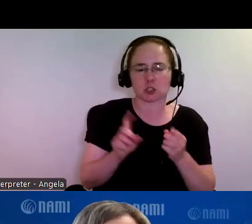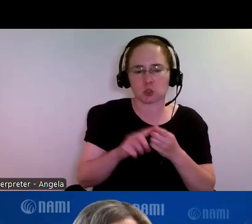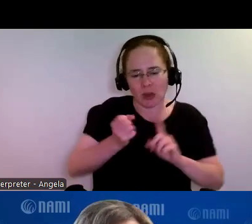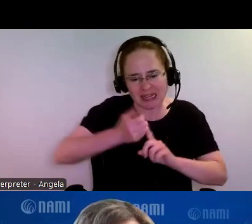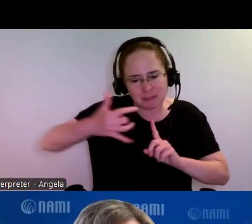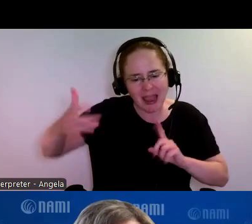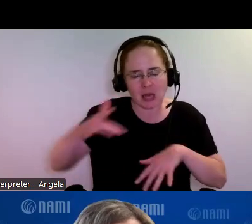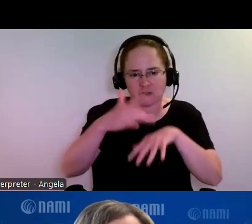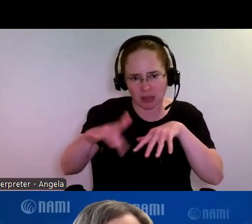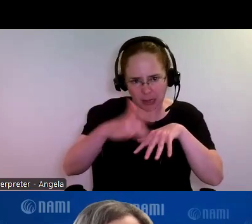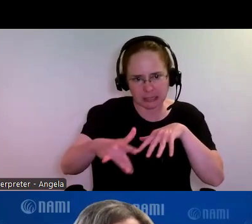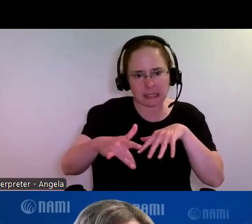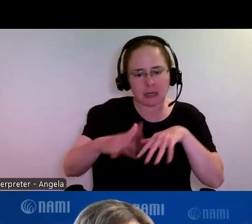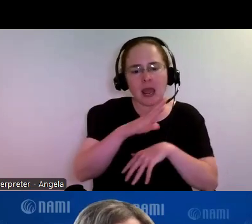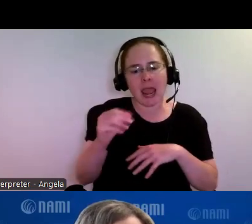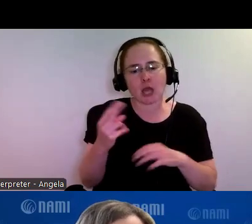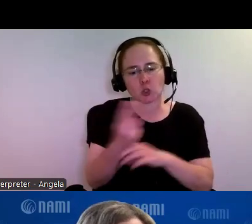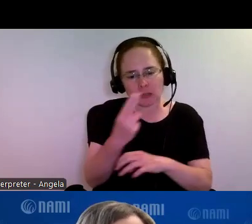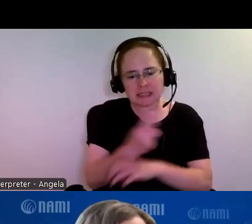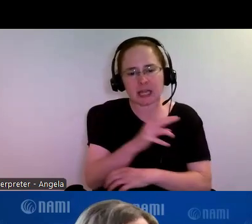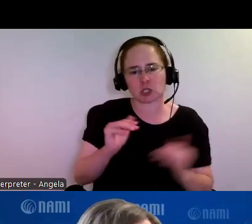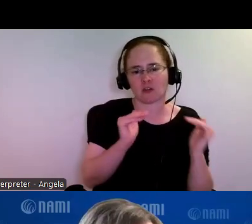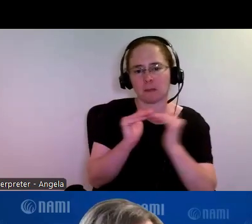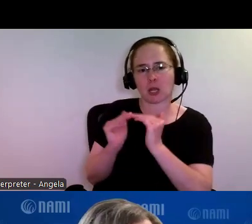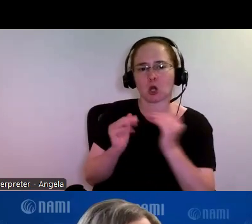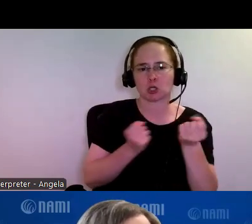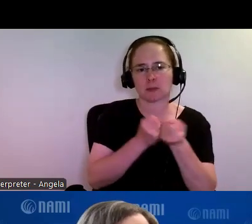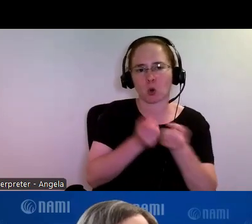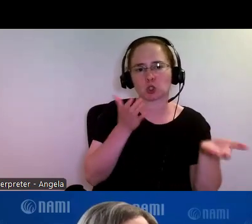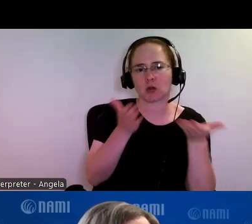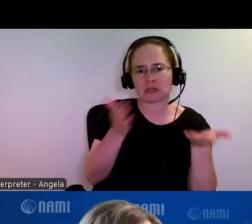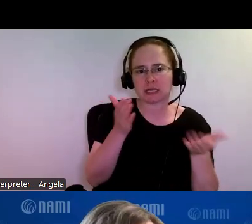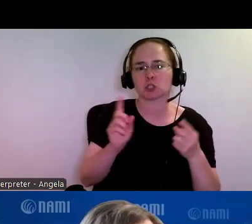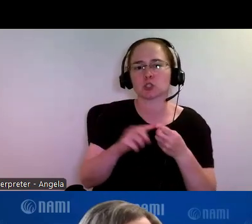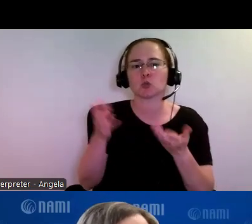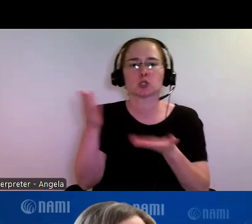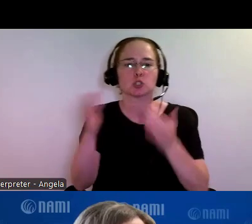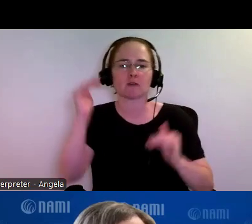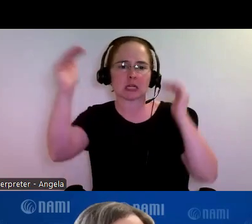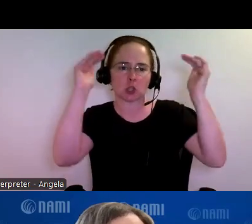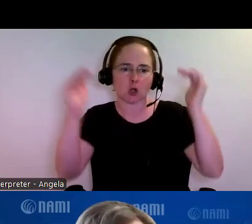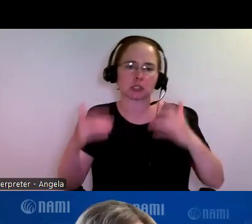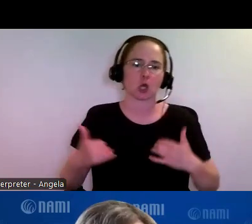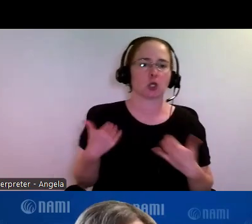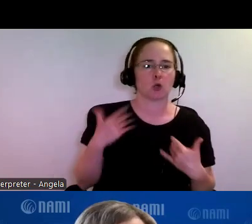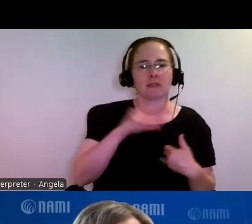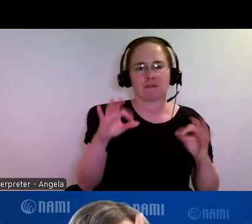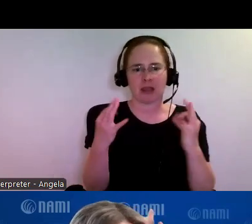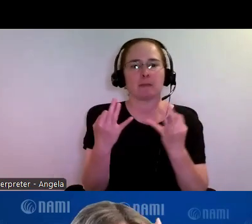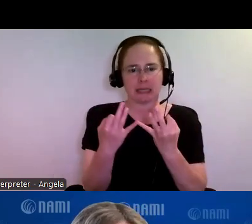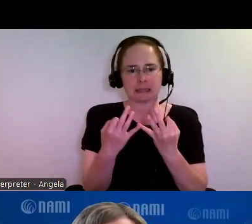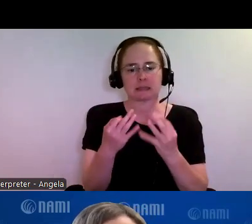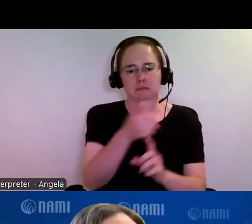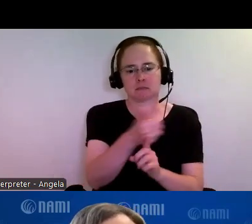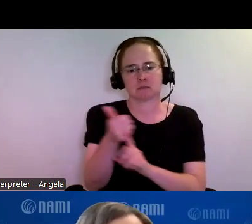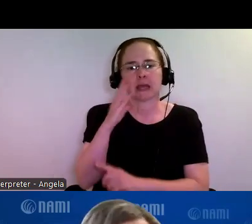expand availability and utilization of peer support services to serve adults, youth, and families who